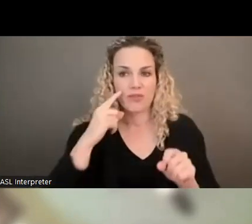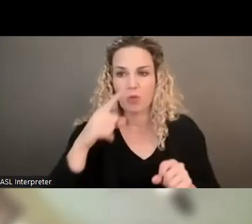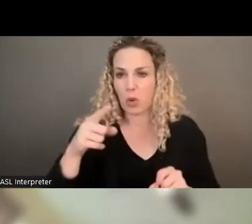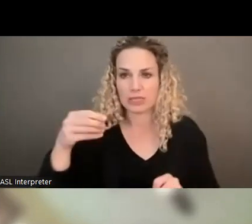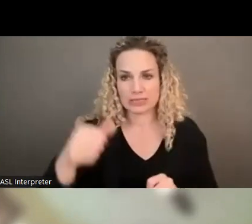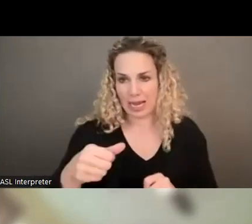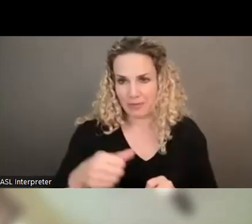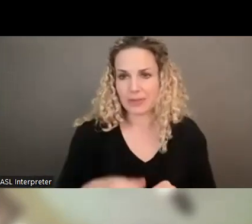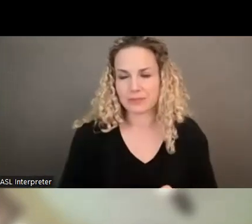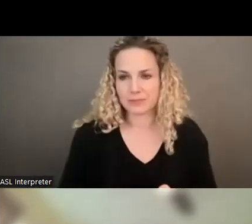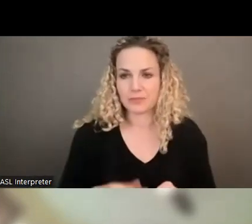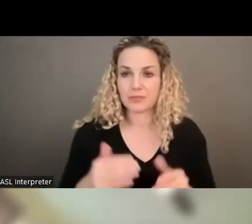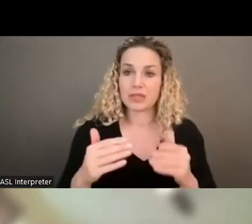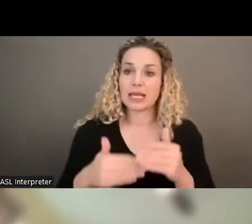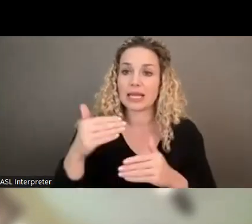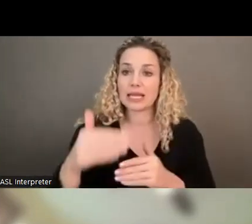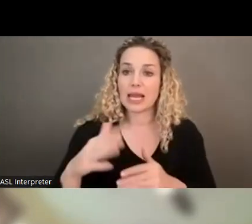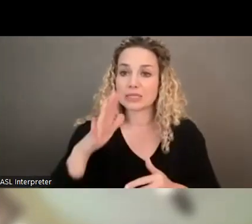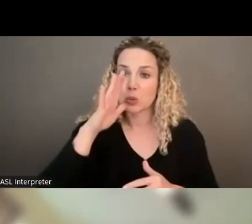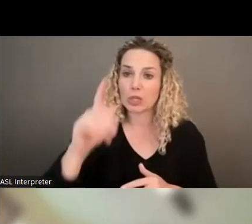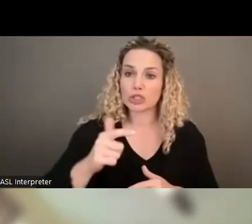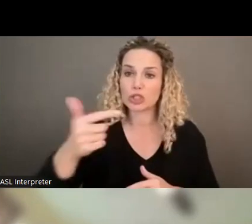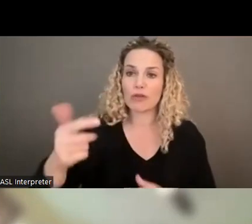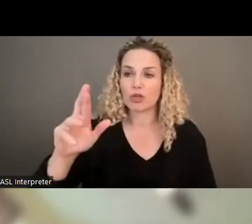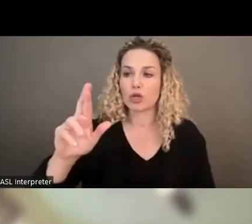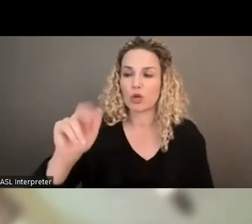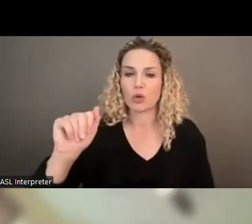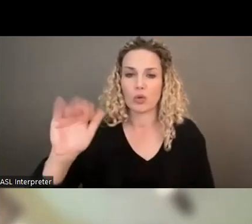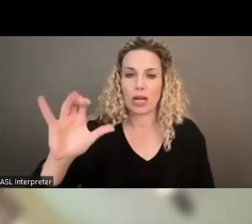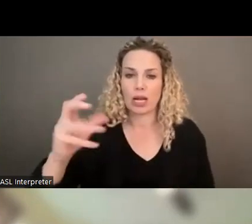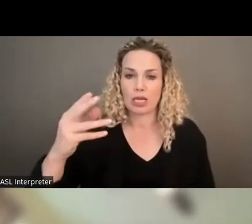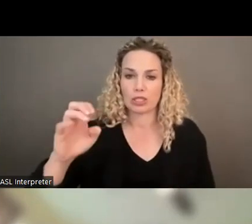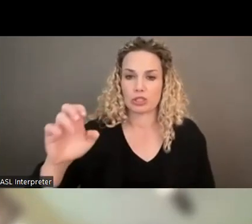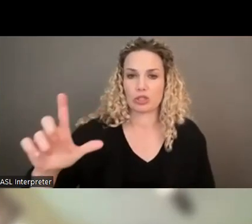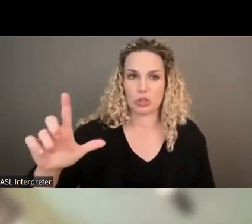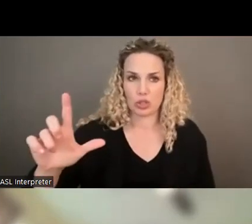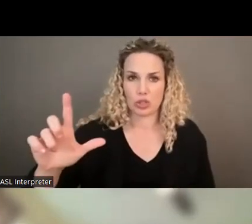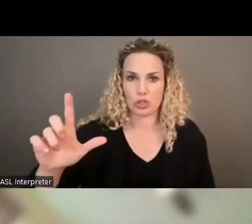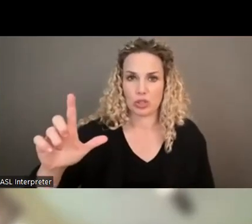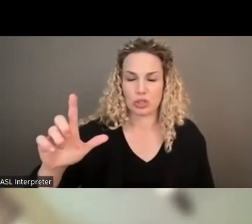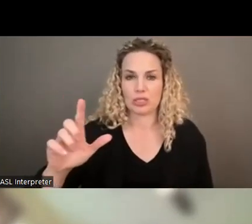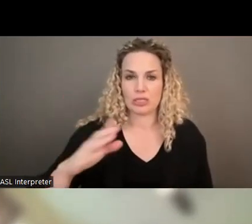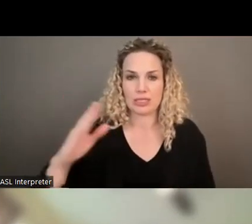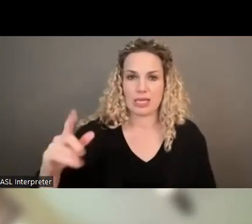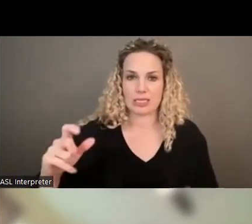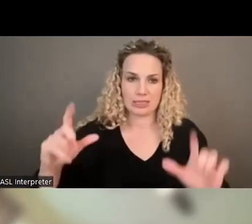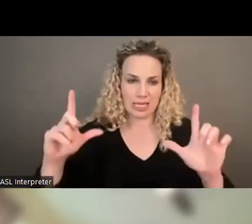stipends. Next, I will turn it over to Rachel Stewart. Next slide, please.